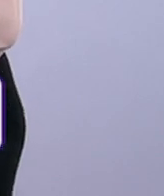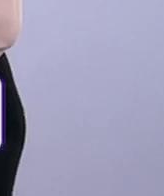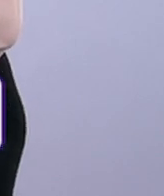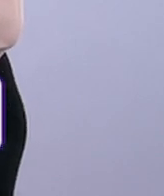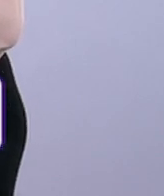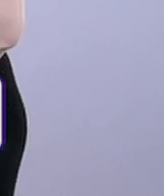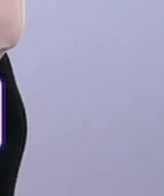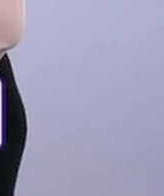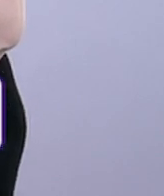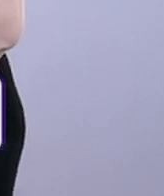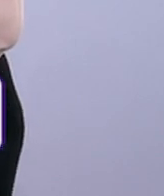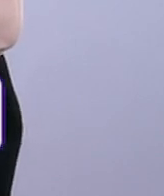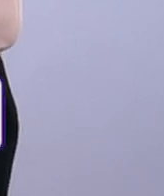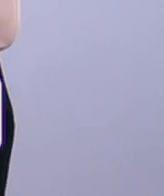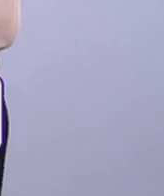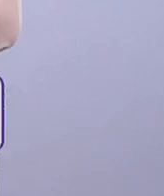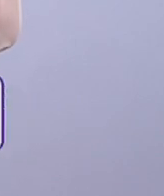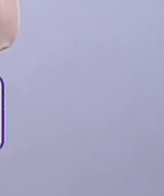like